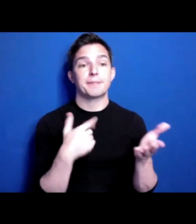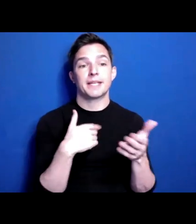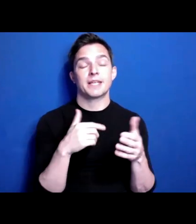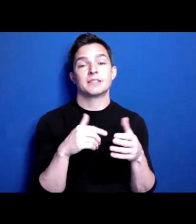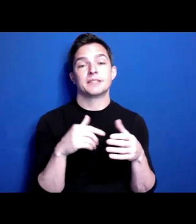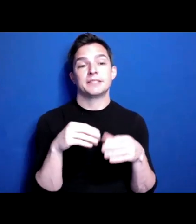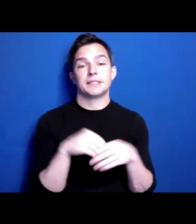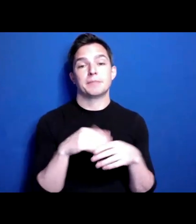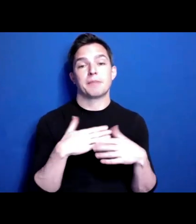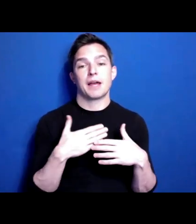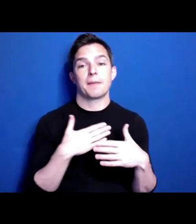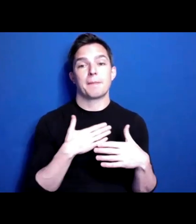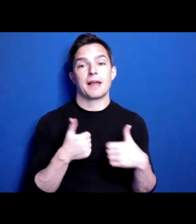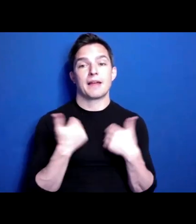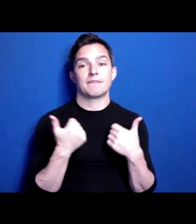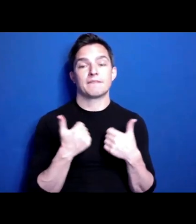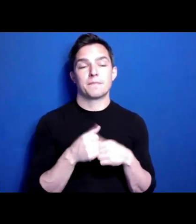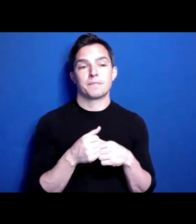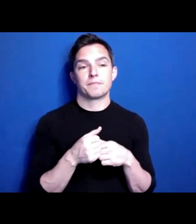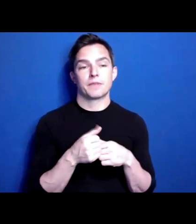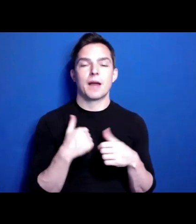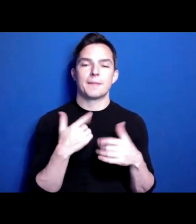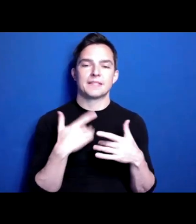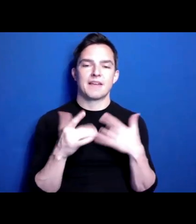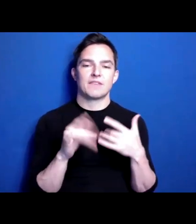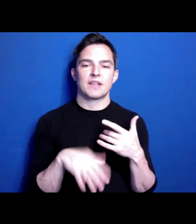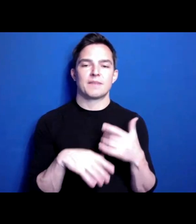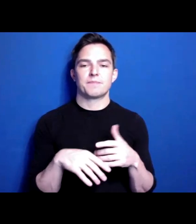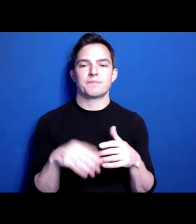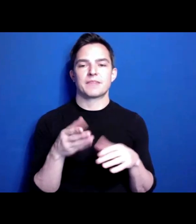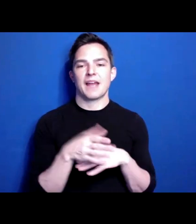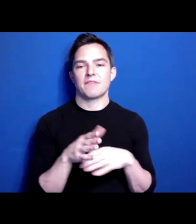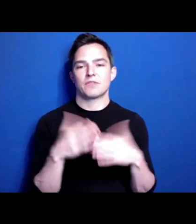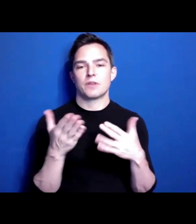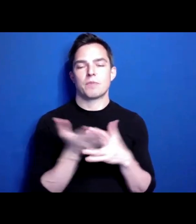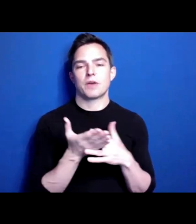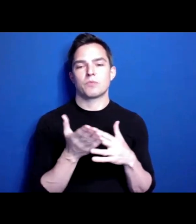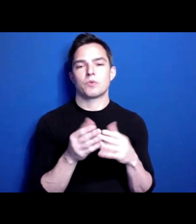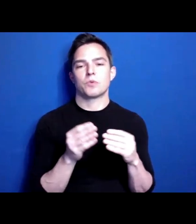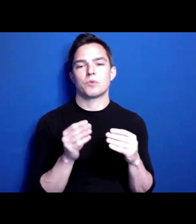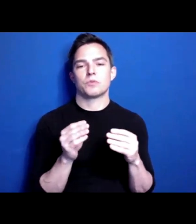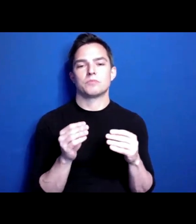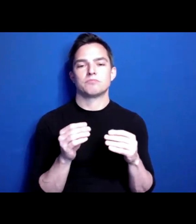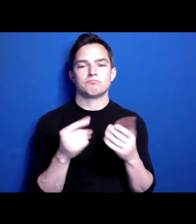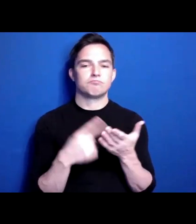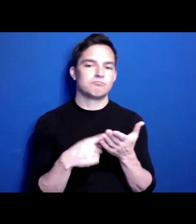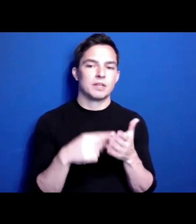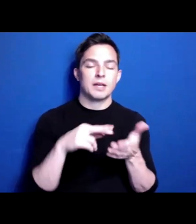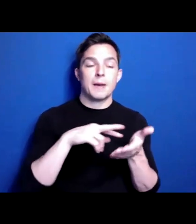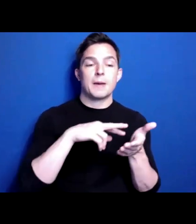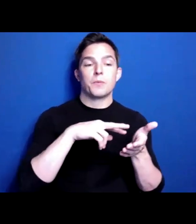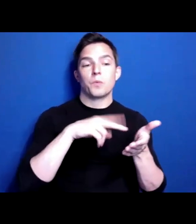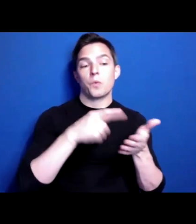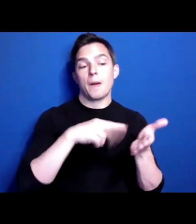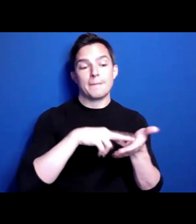life. So I'm excited for that. After our break, we're going to move into what it means to have meaningful partnerships